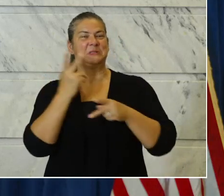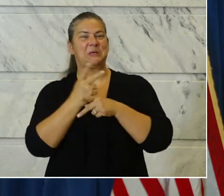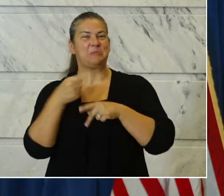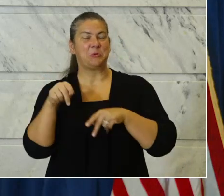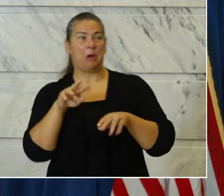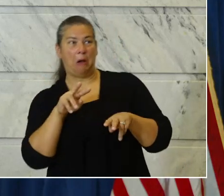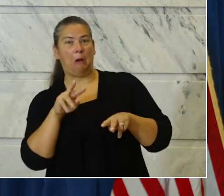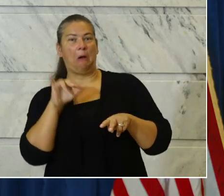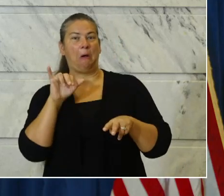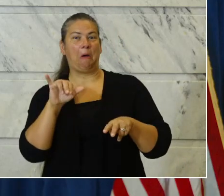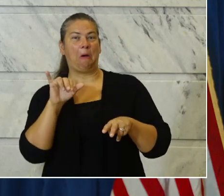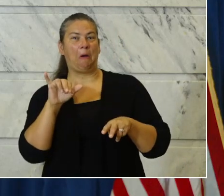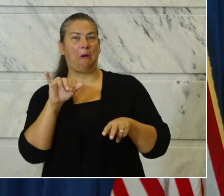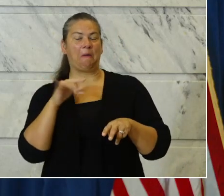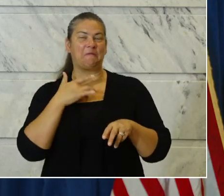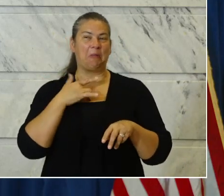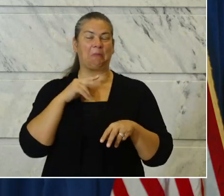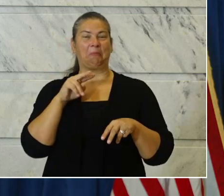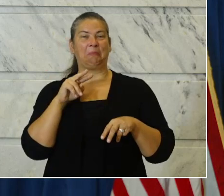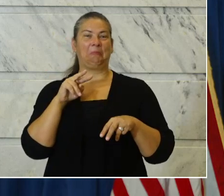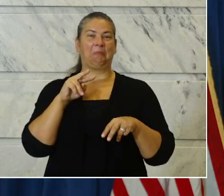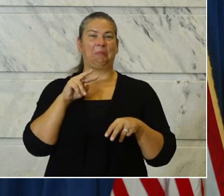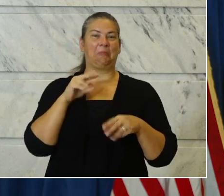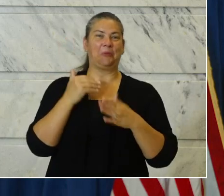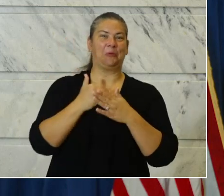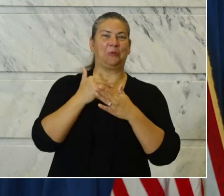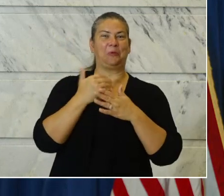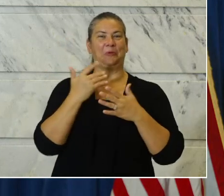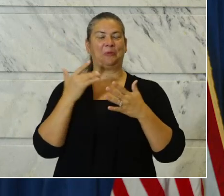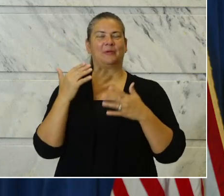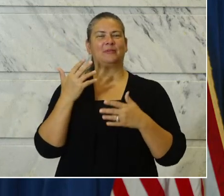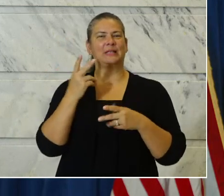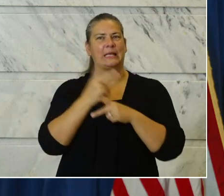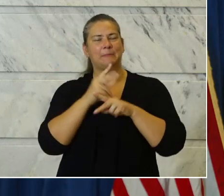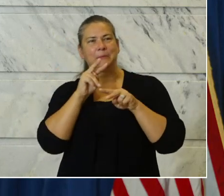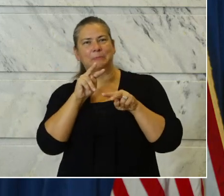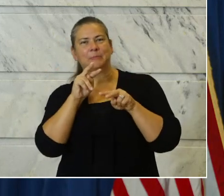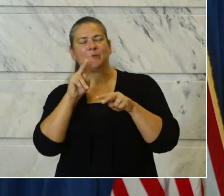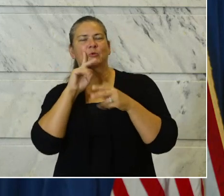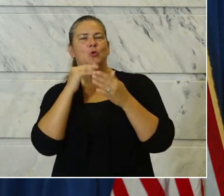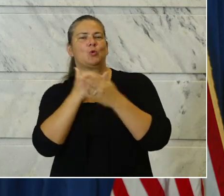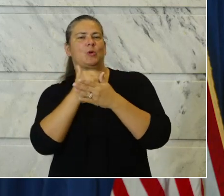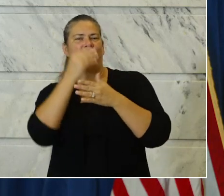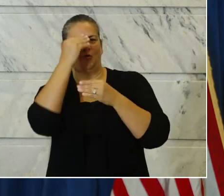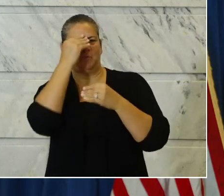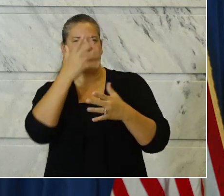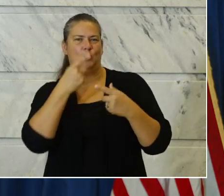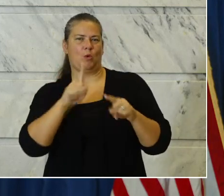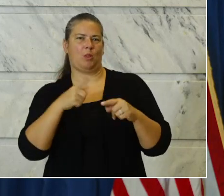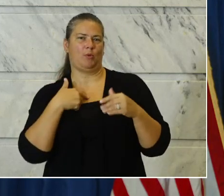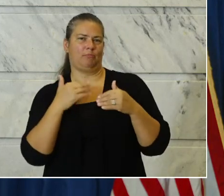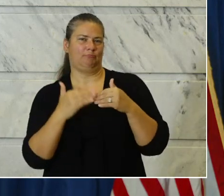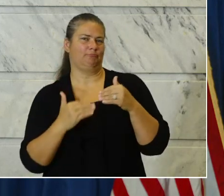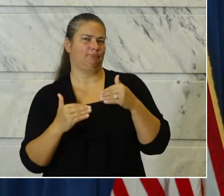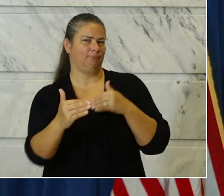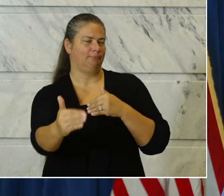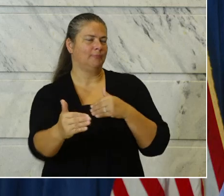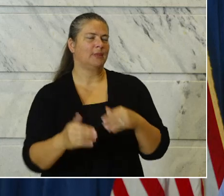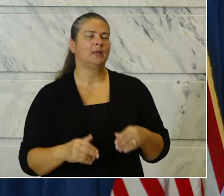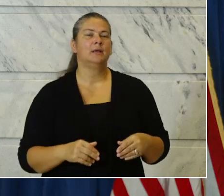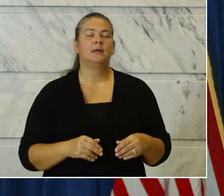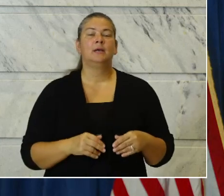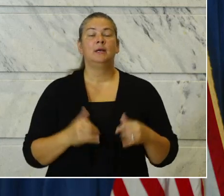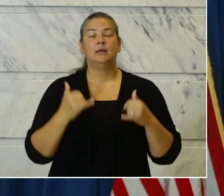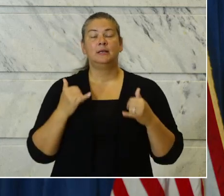their toes and hopefully continuing to tune in to get information as we move forward. It's an